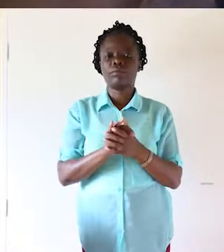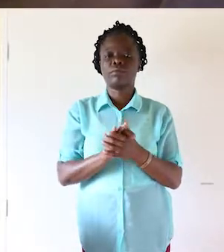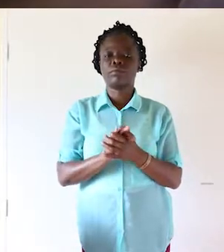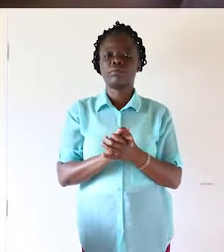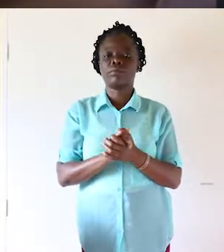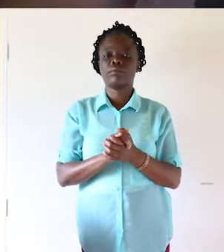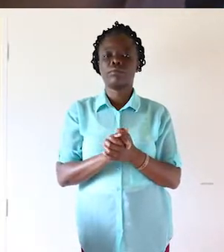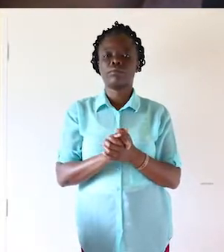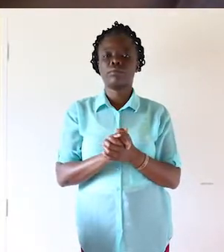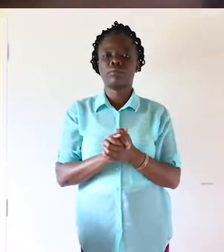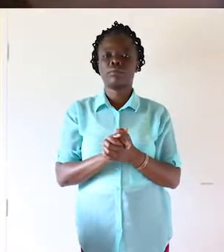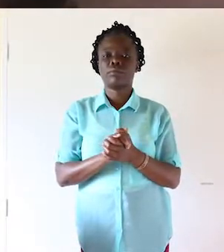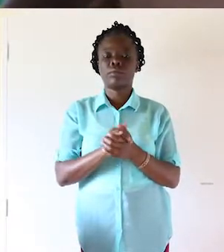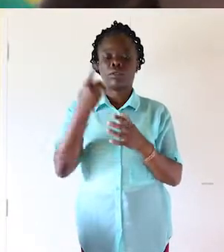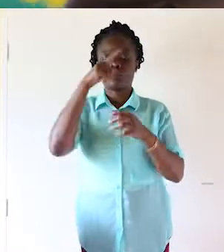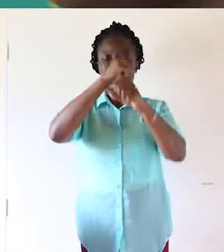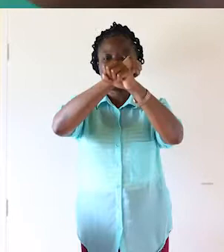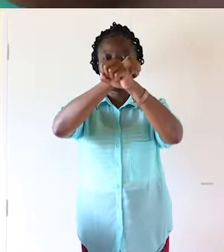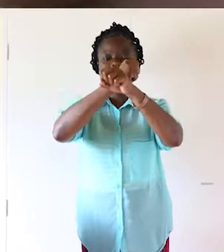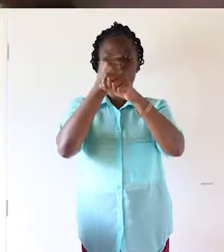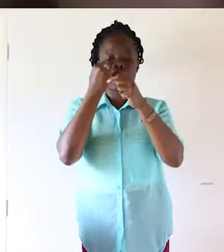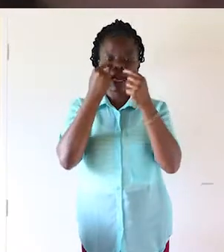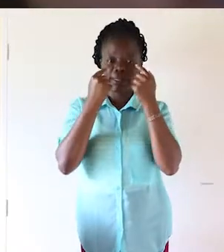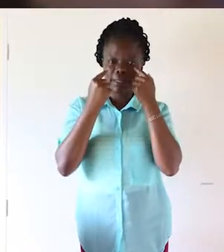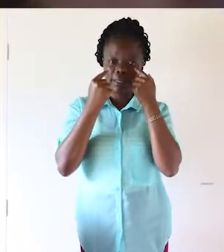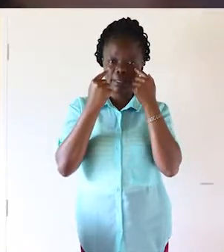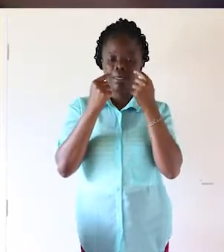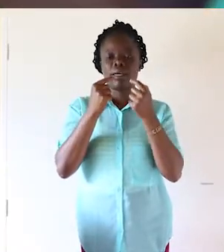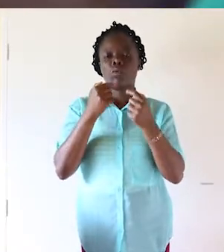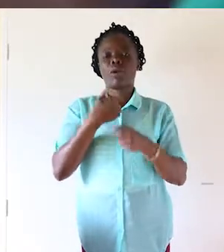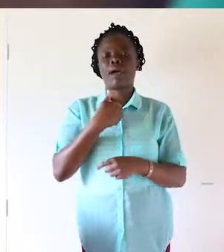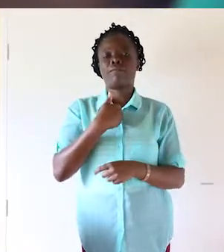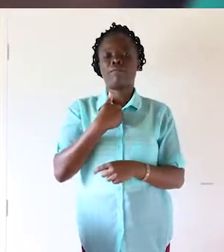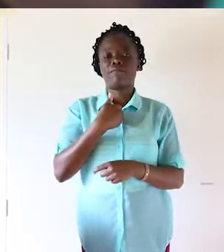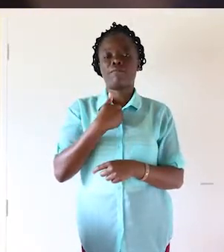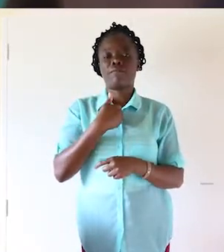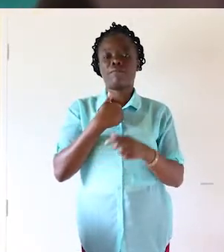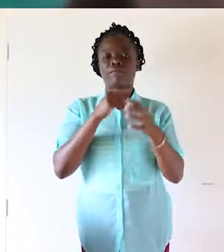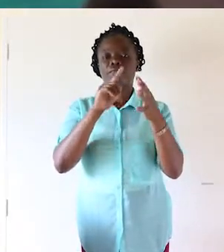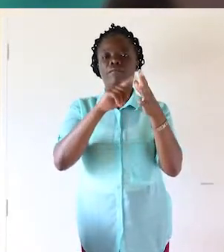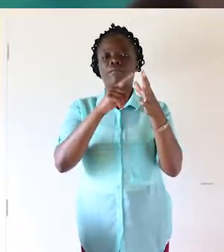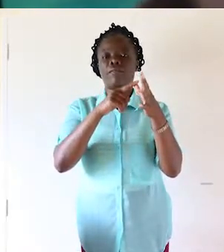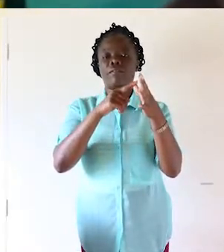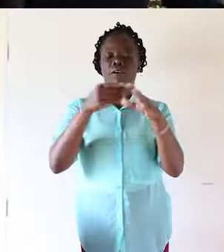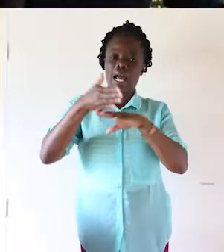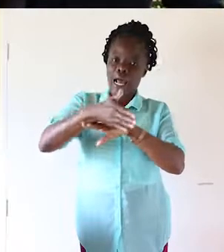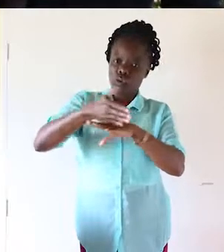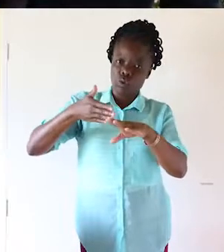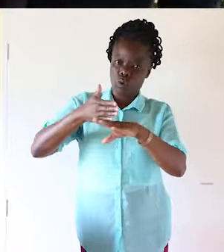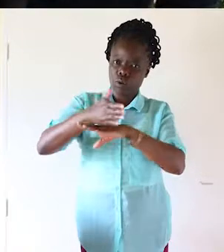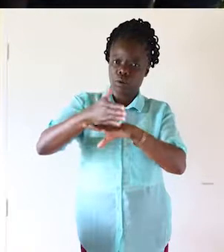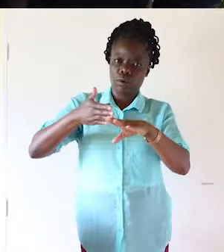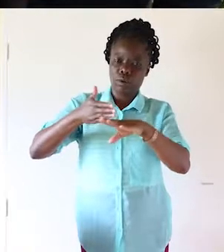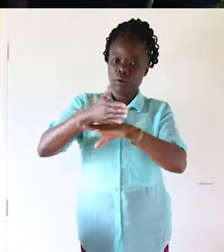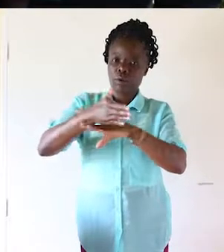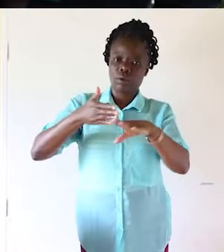Okay. For the safety of the eyes. Then we have the axle for cutting.